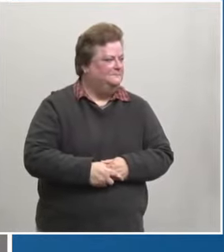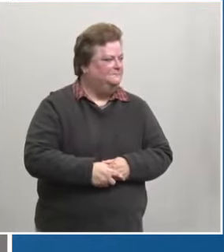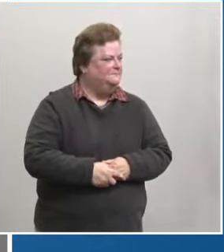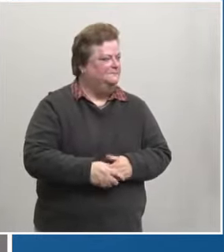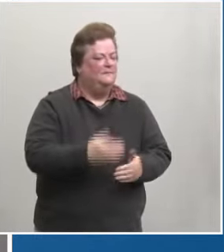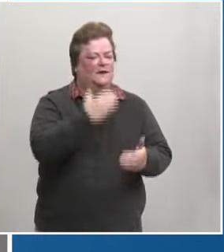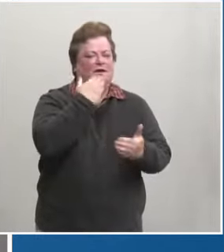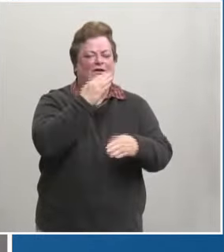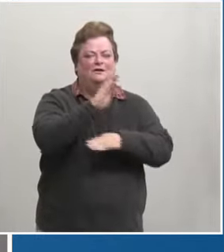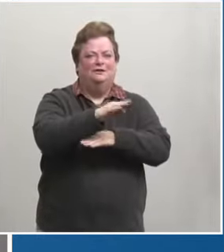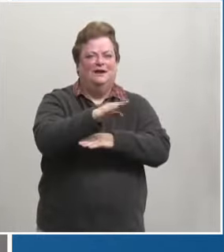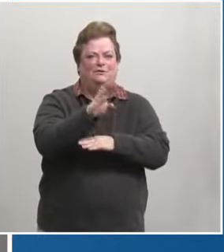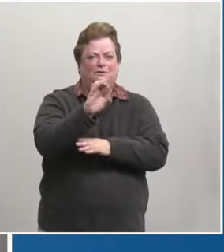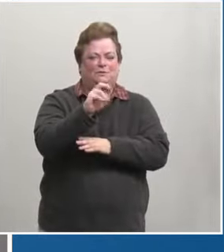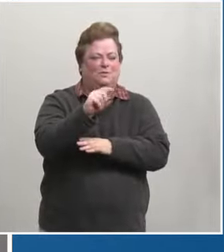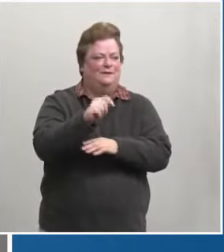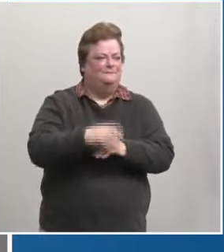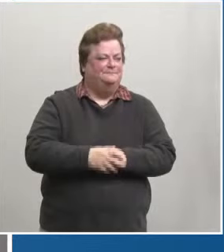Good afternoon, Brent.